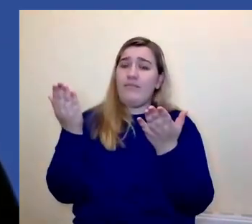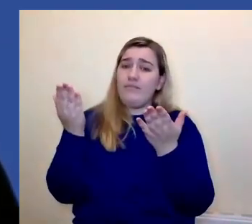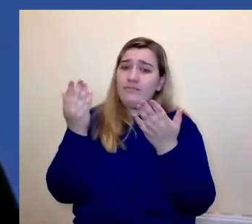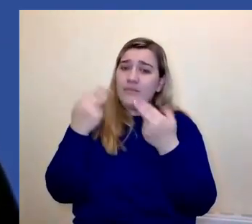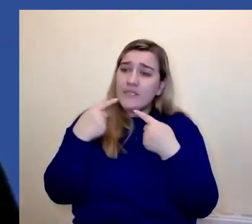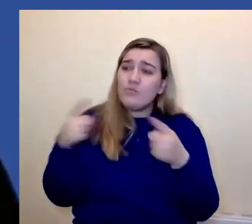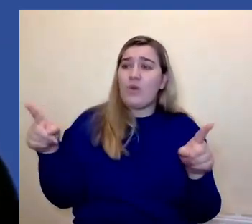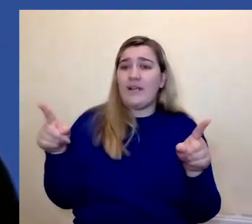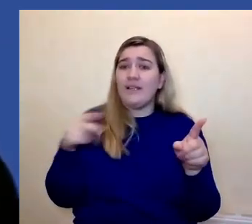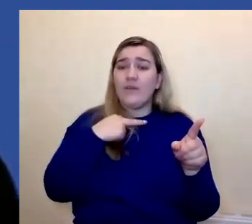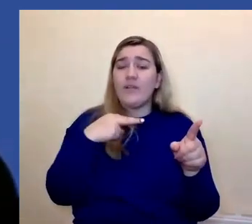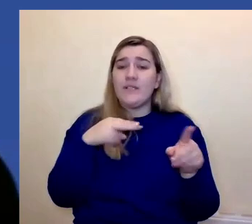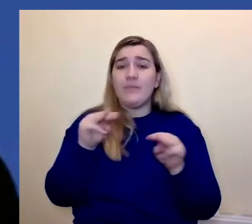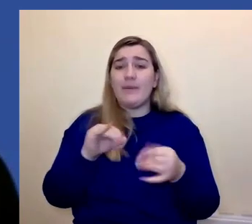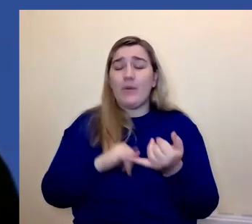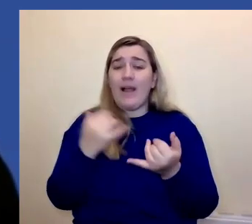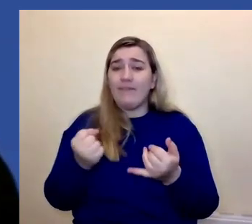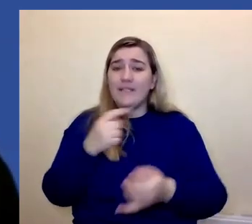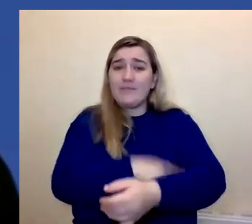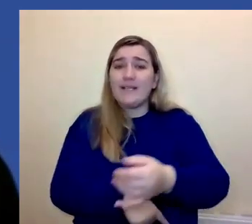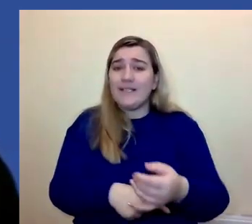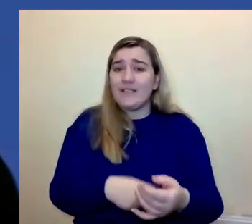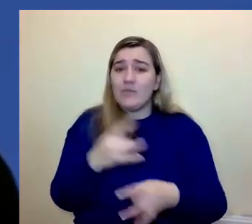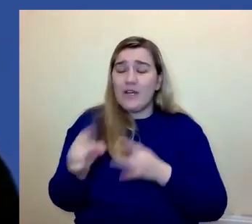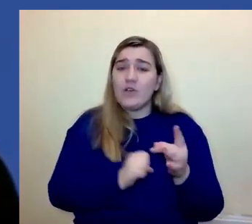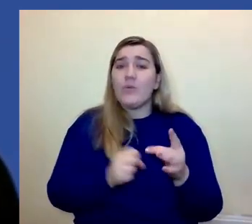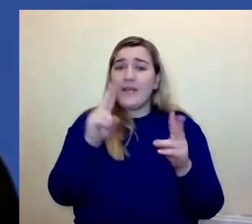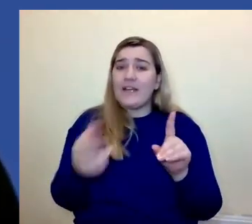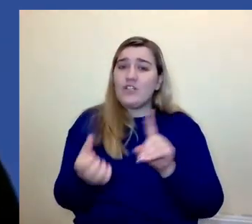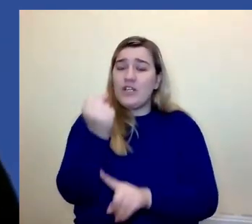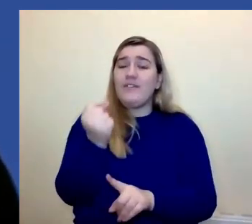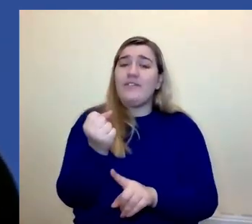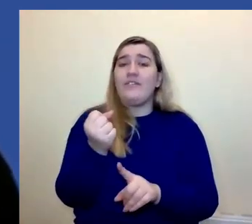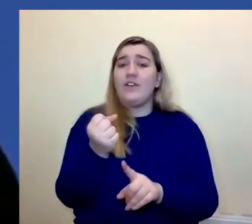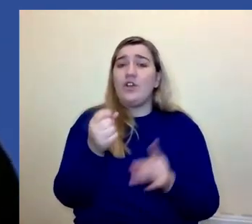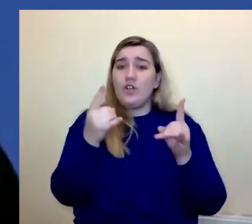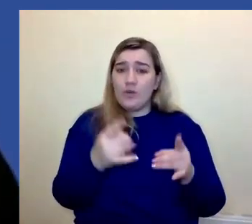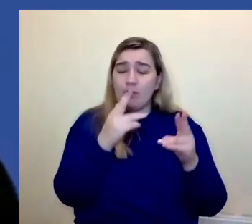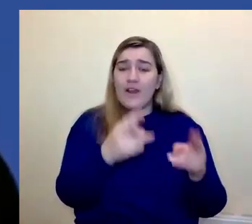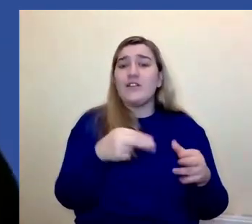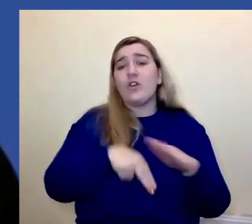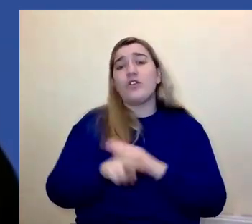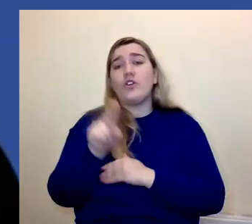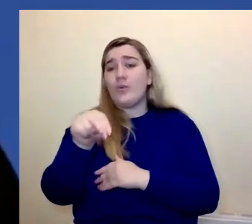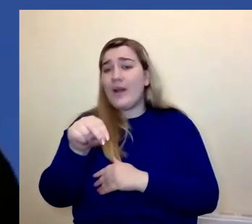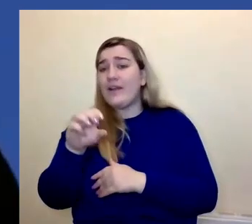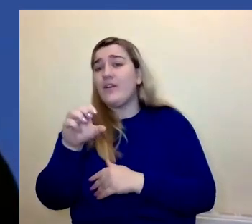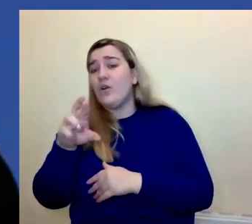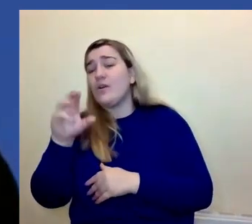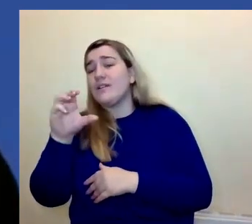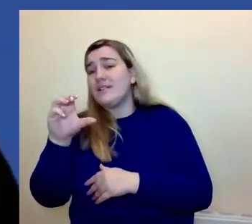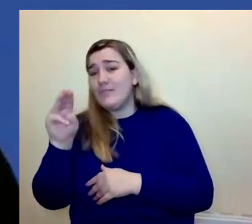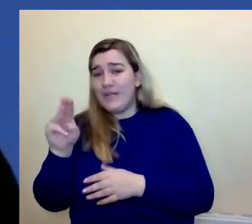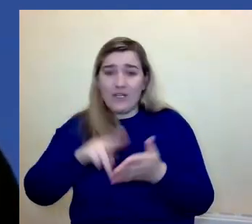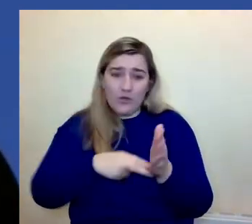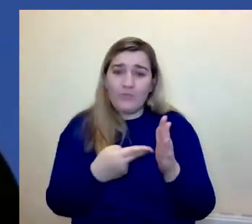working together as we try to achieve people's human rights under UN CRPD. So we'd really welcome your membership